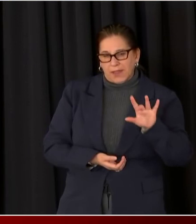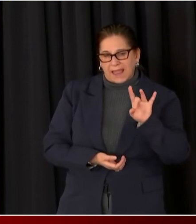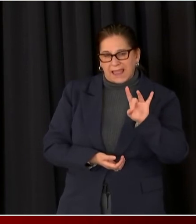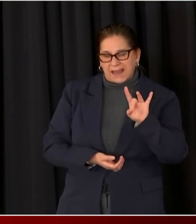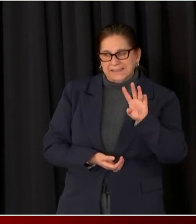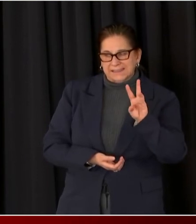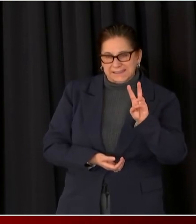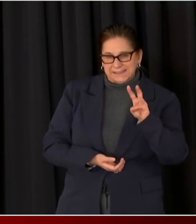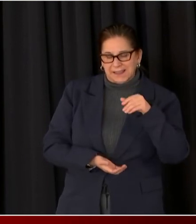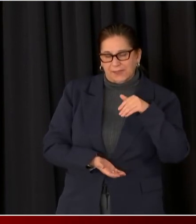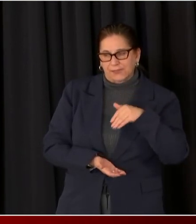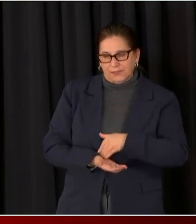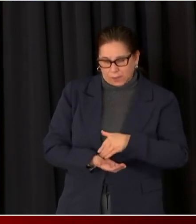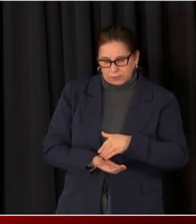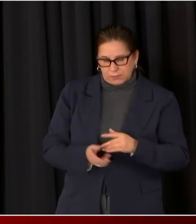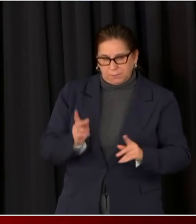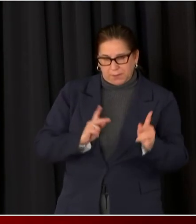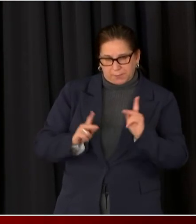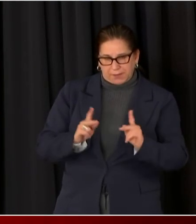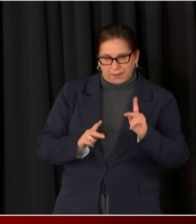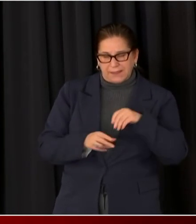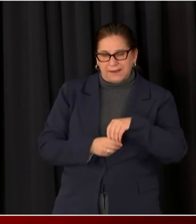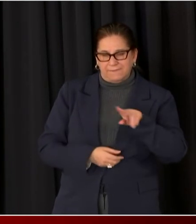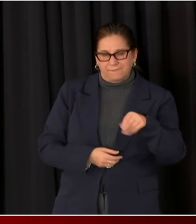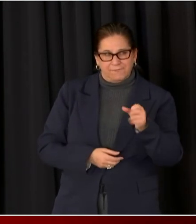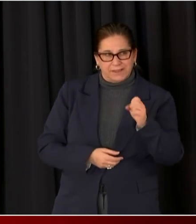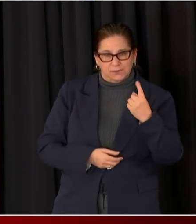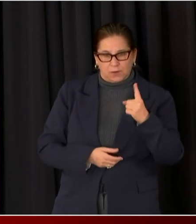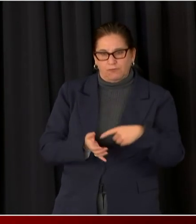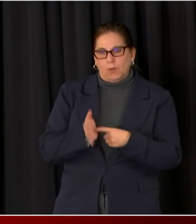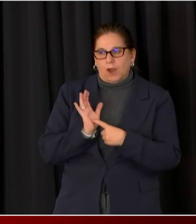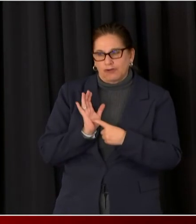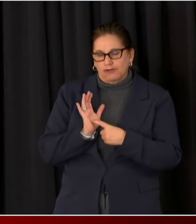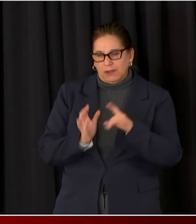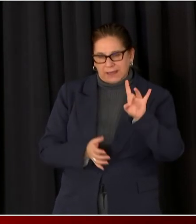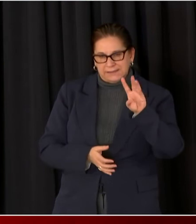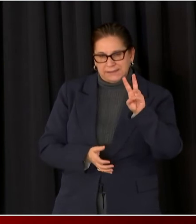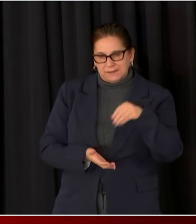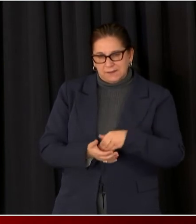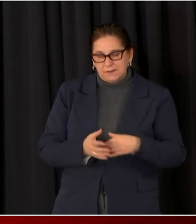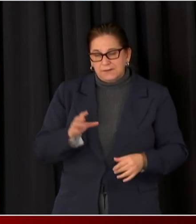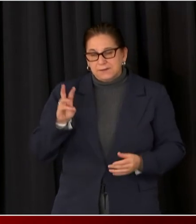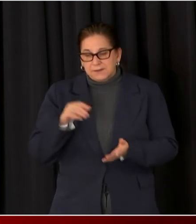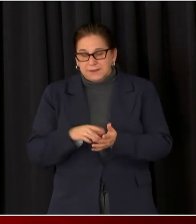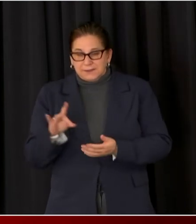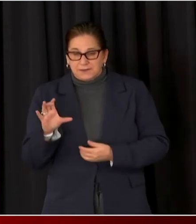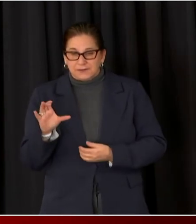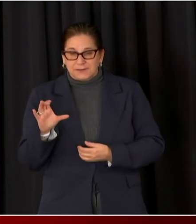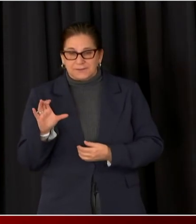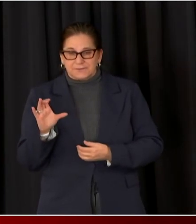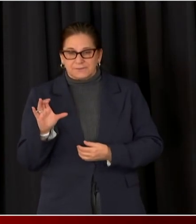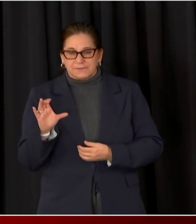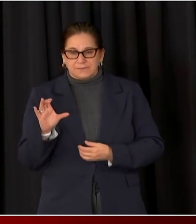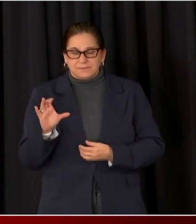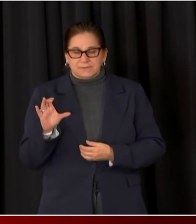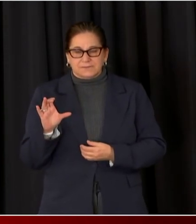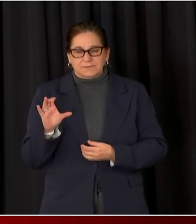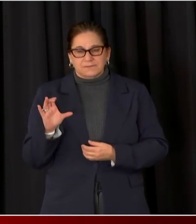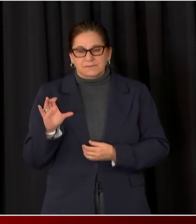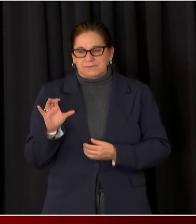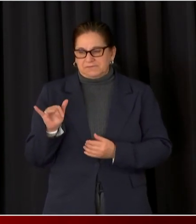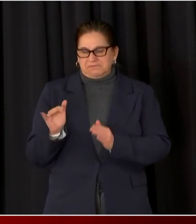group. So 6,825 doses is just our first initial allocation. Okay, for that entire